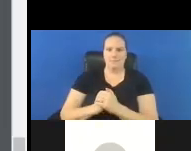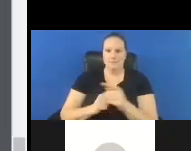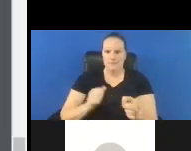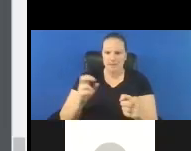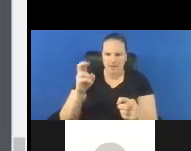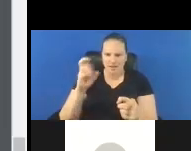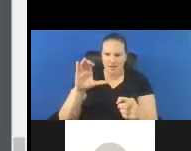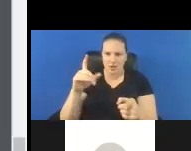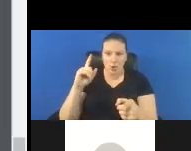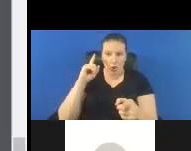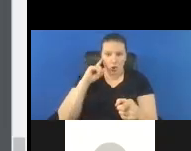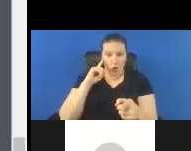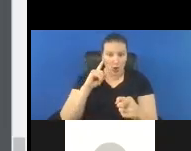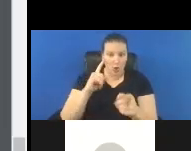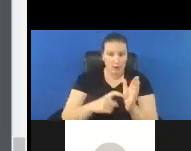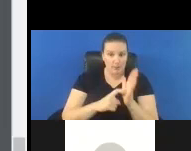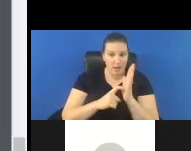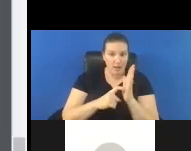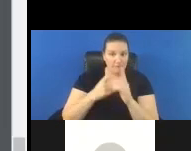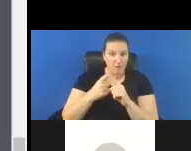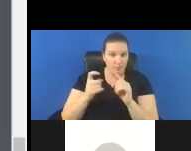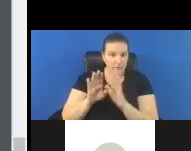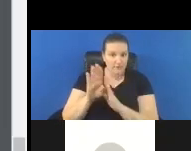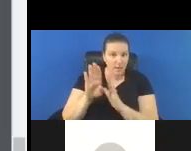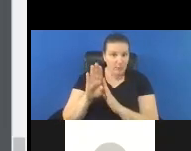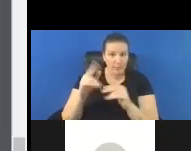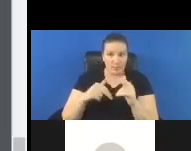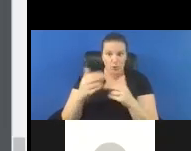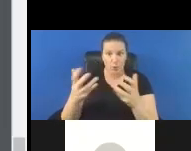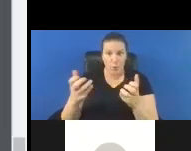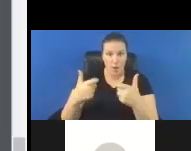any demand from developers or builders that they want electronic review?